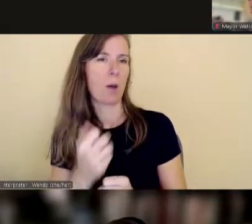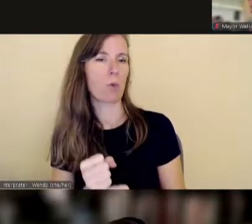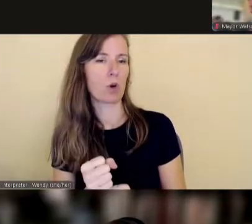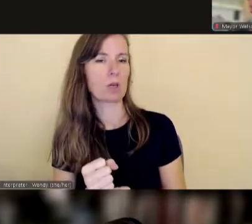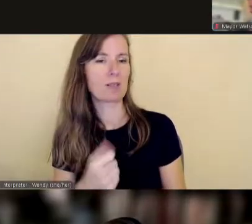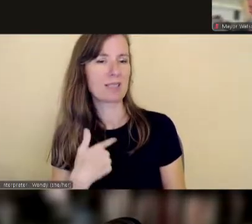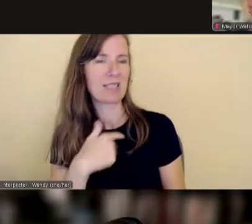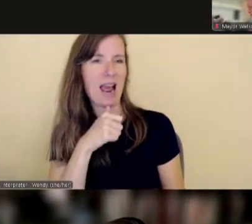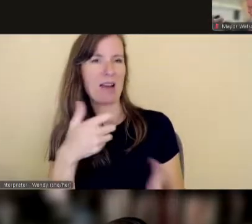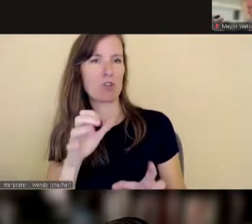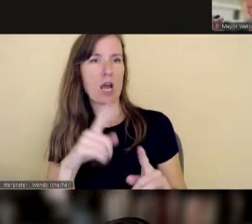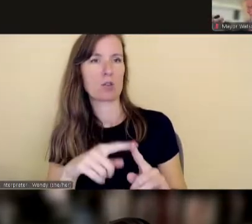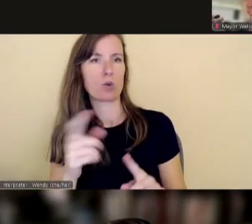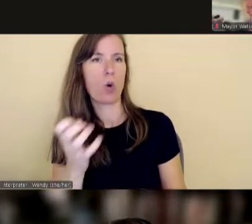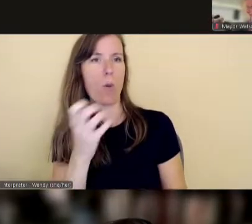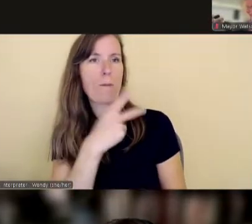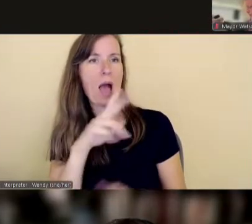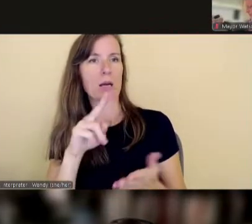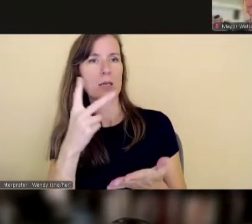actual video.